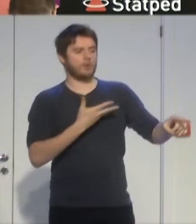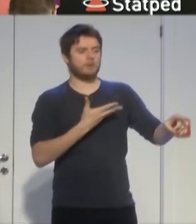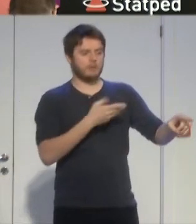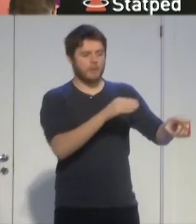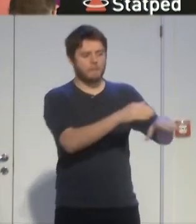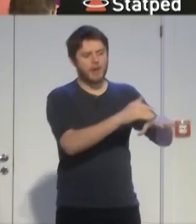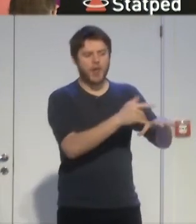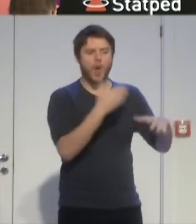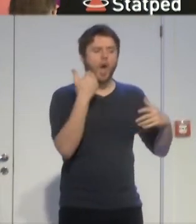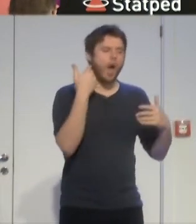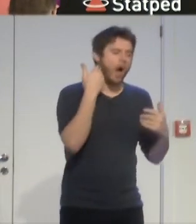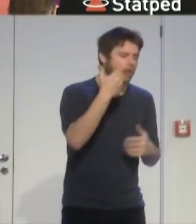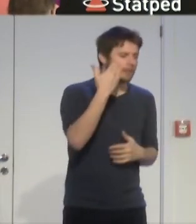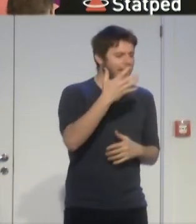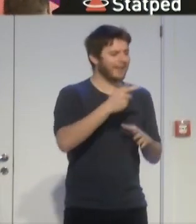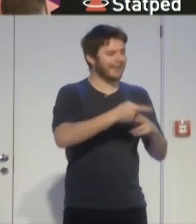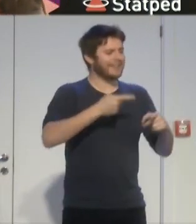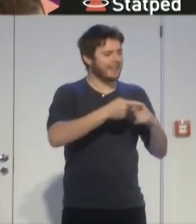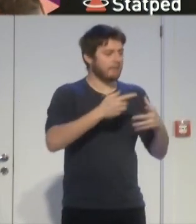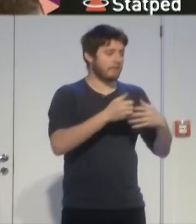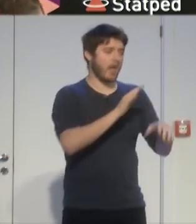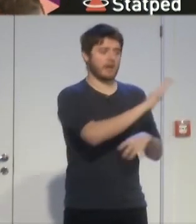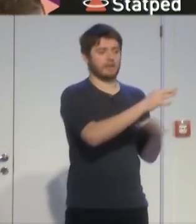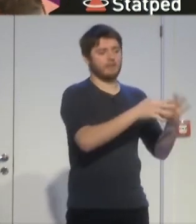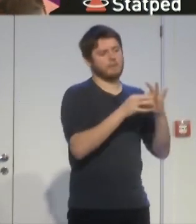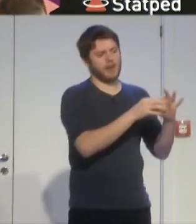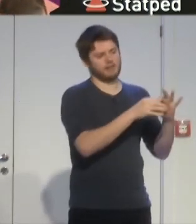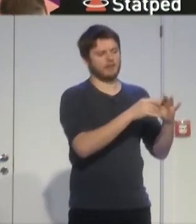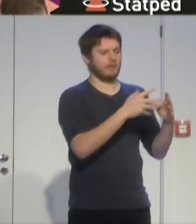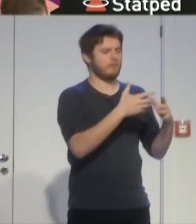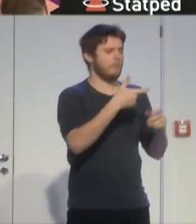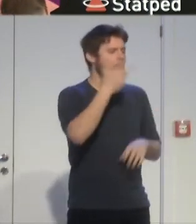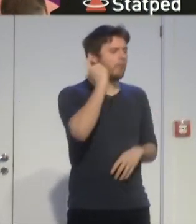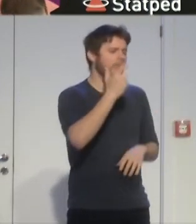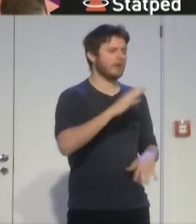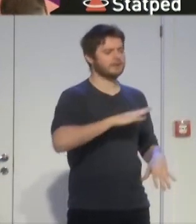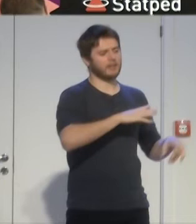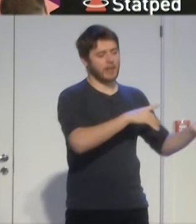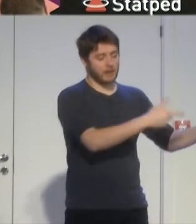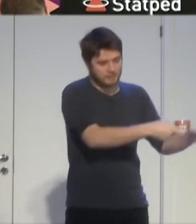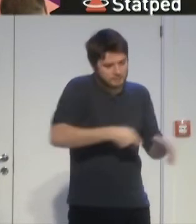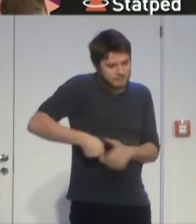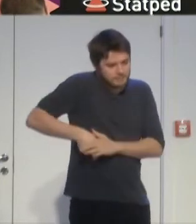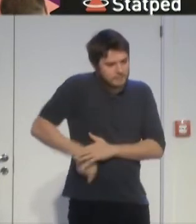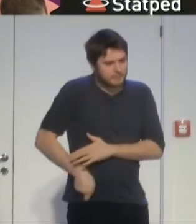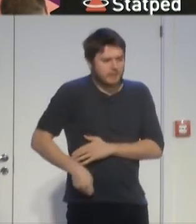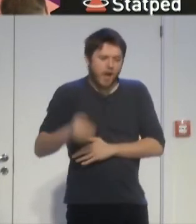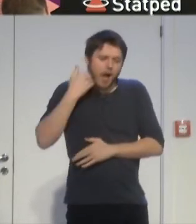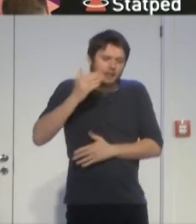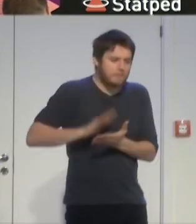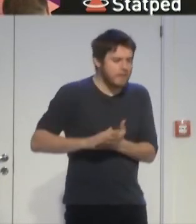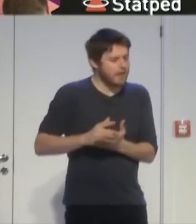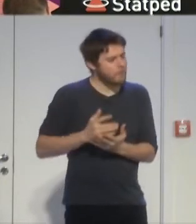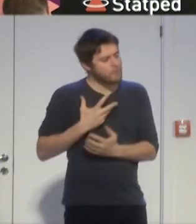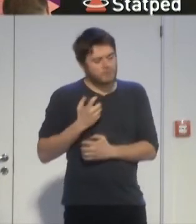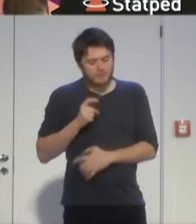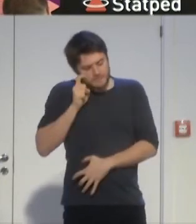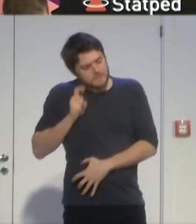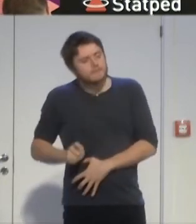She had a knife with her from her family. She was a farmer's daughter, and she had a knife, and she was very much attached to this